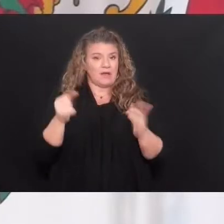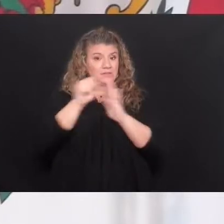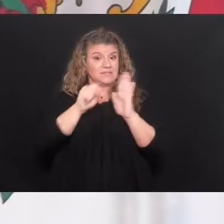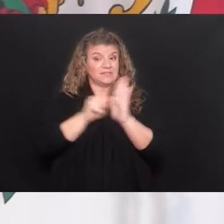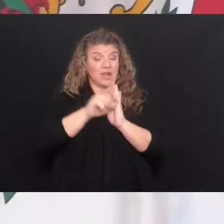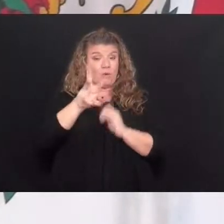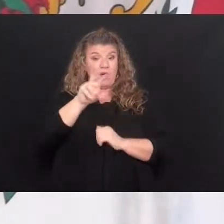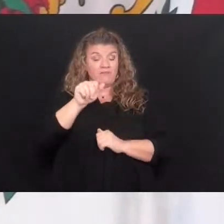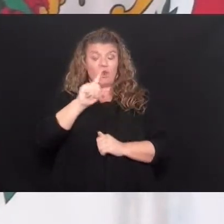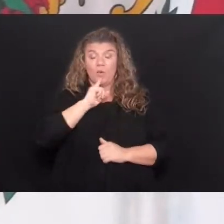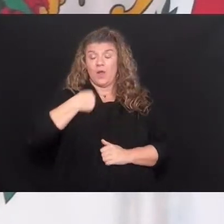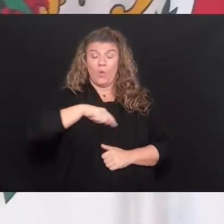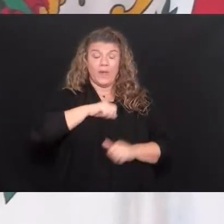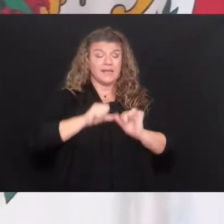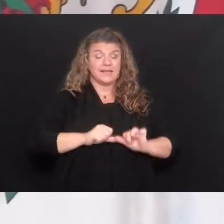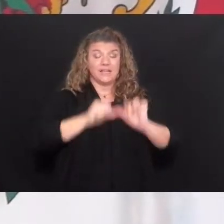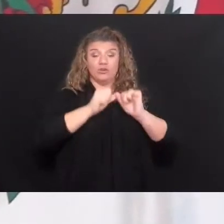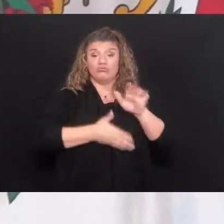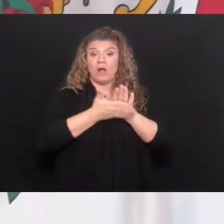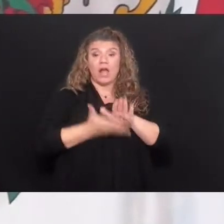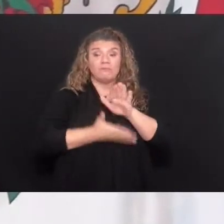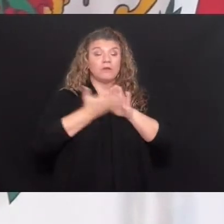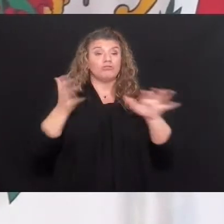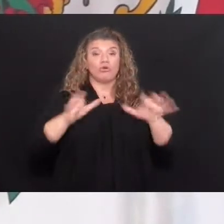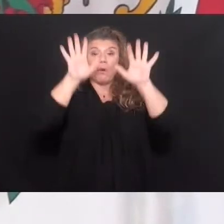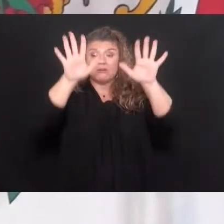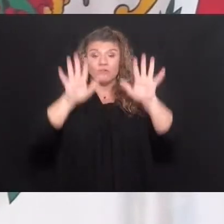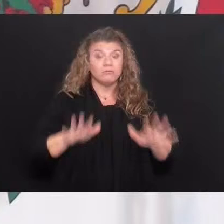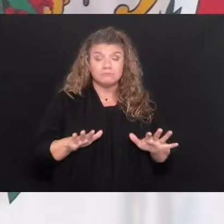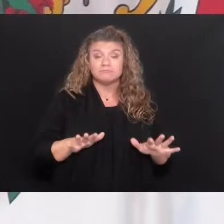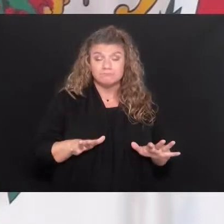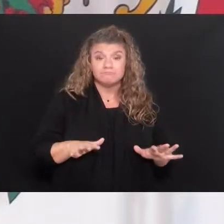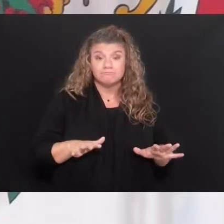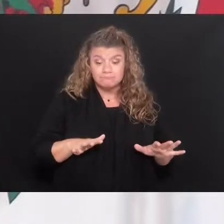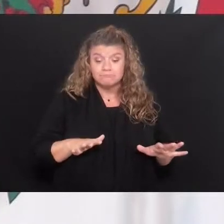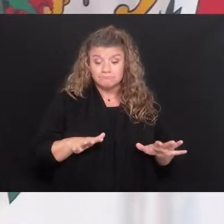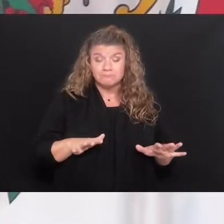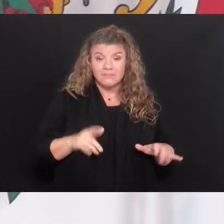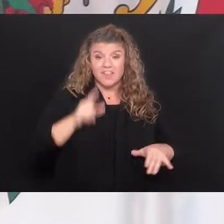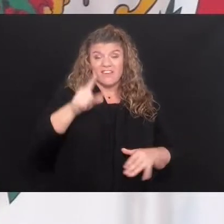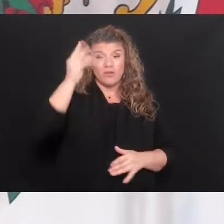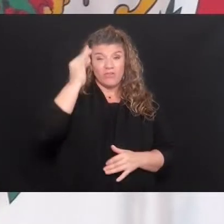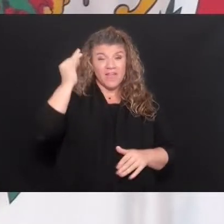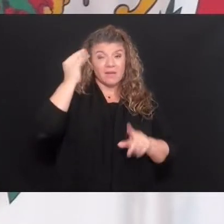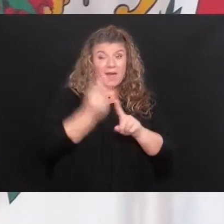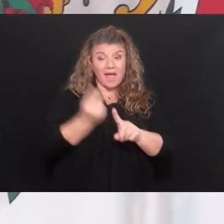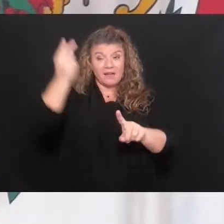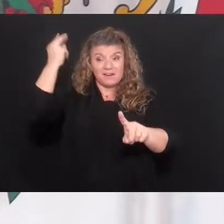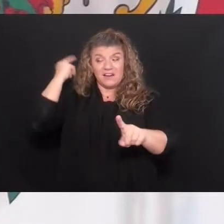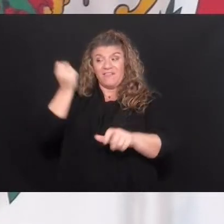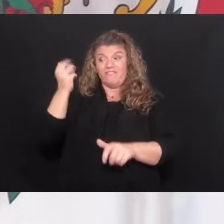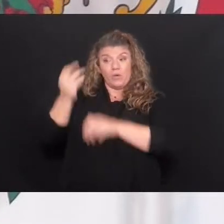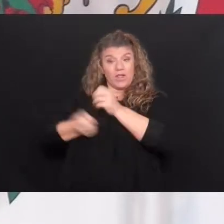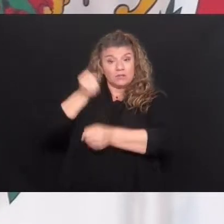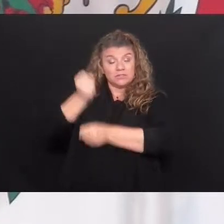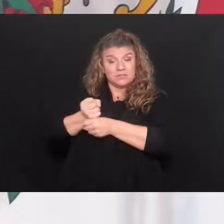to percolate along and do absolutely wonderful. You know, if you'll think back a few years back, we had doom